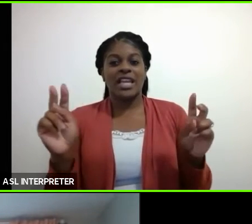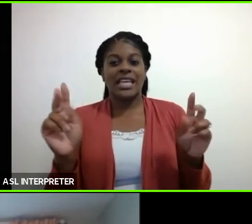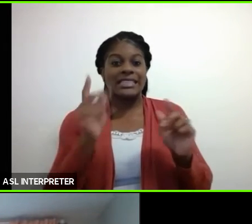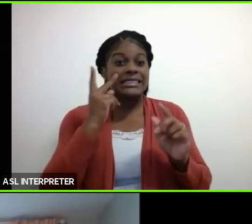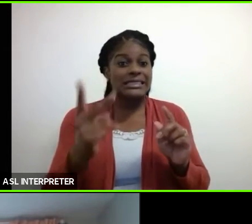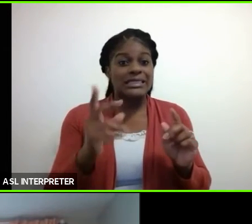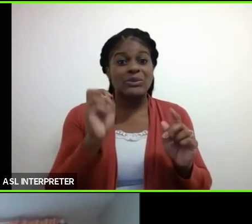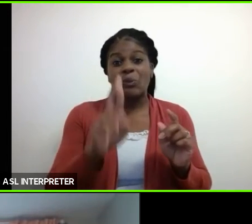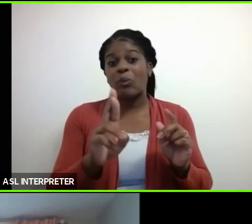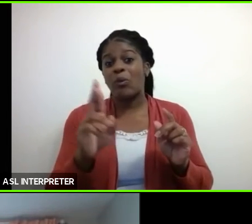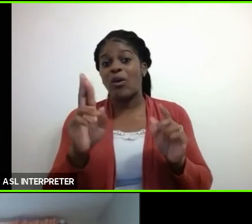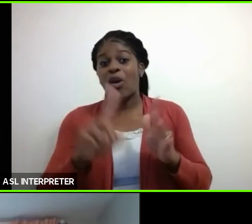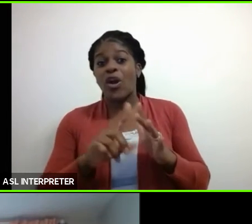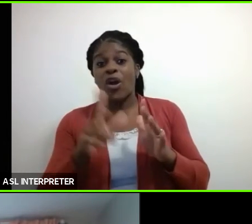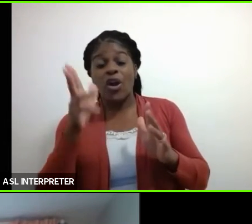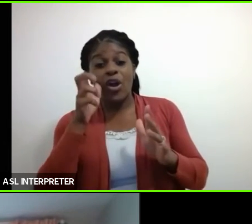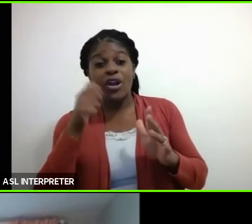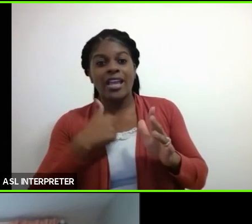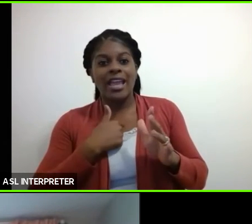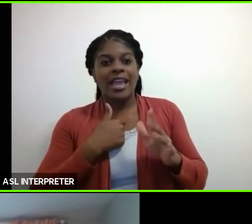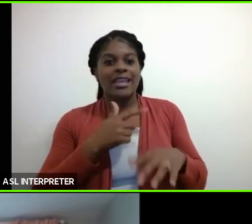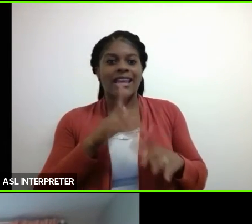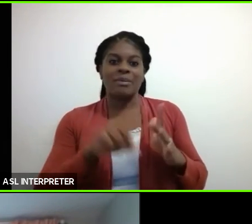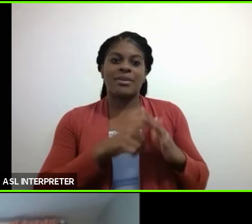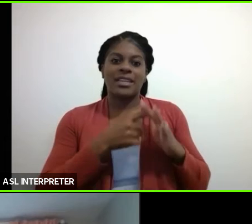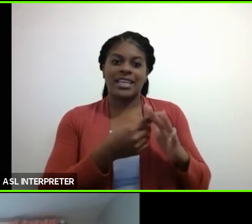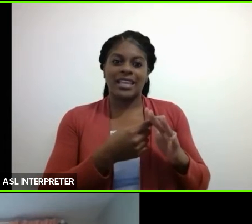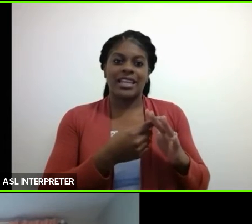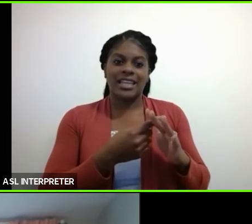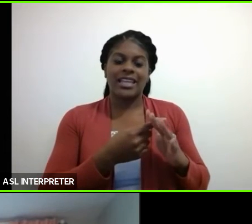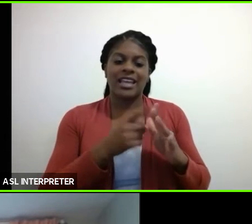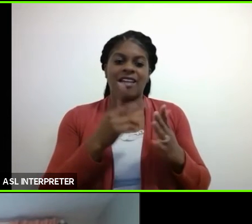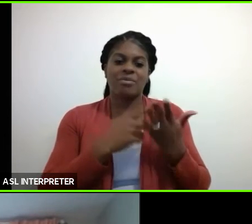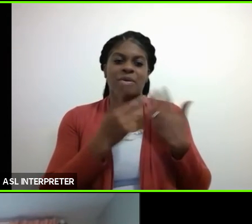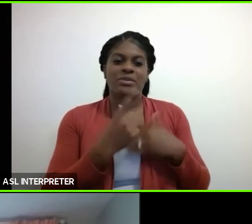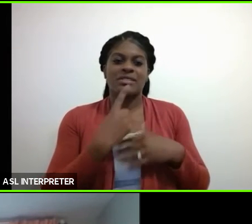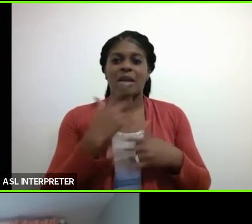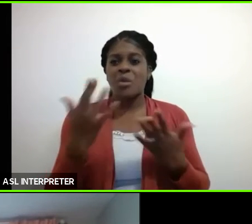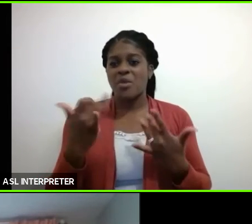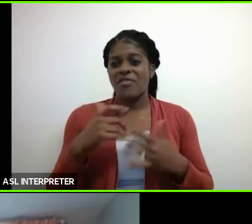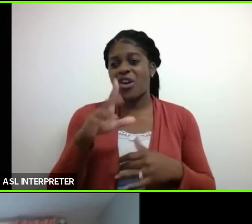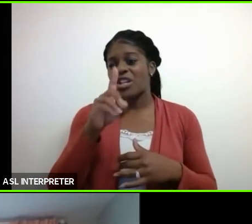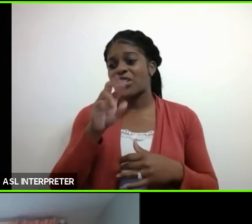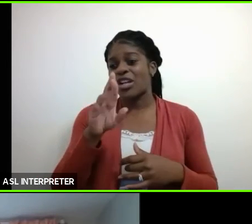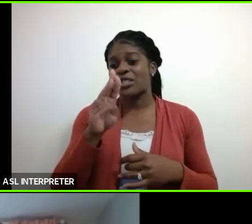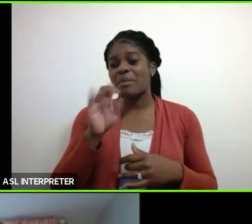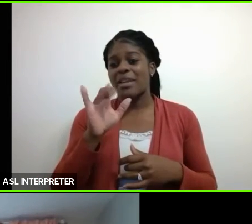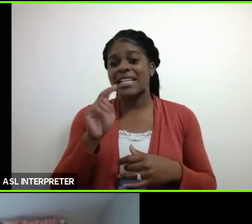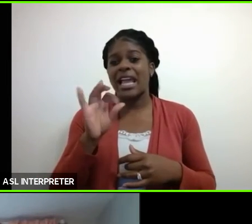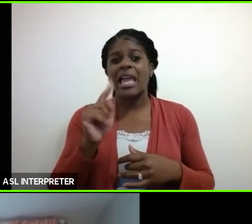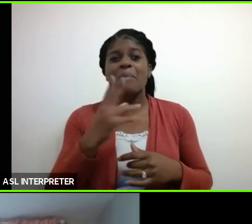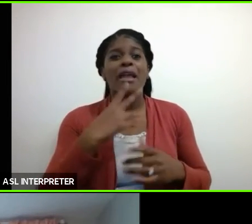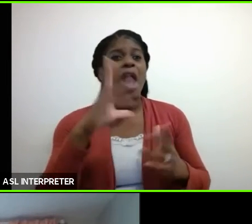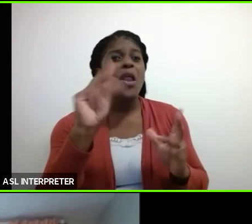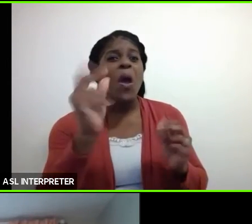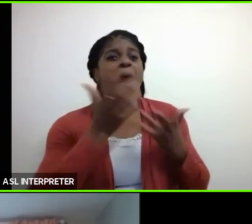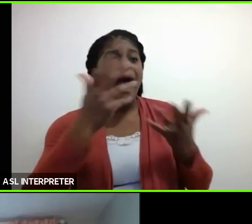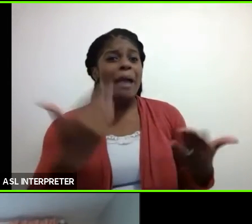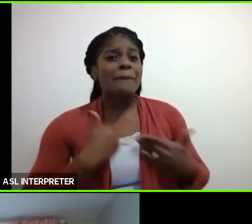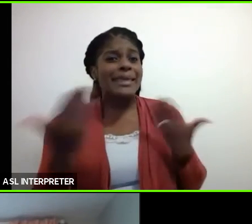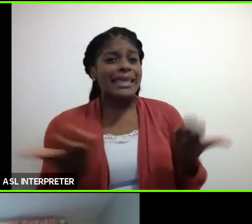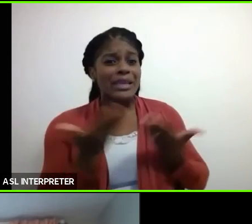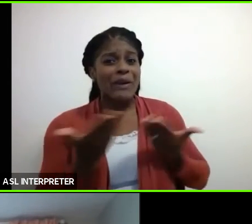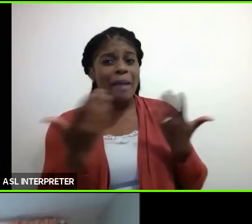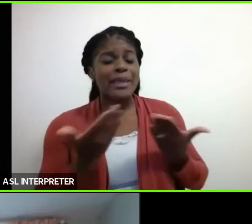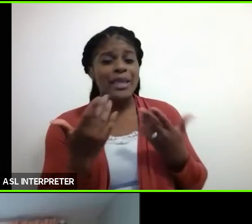the beginning of the program, Dr. Connolly said, we're waiting for Dr. McKnight to arrive, I was screaming saying, I'm here,